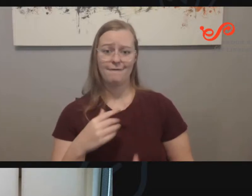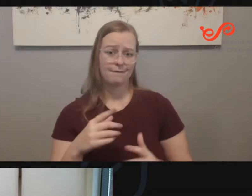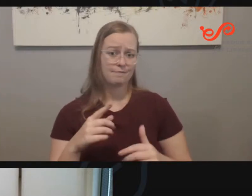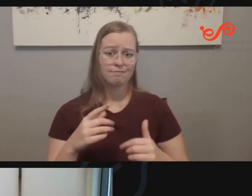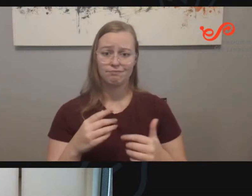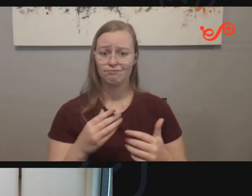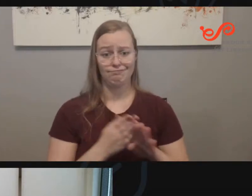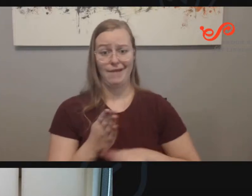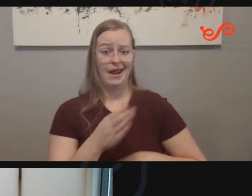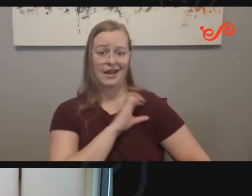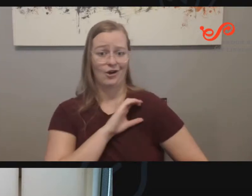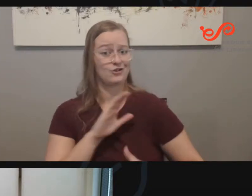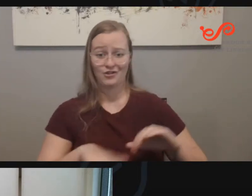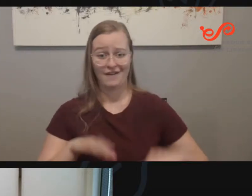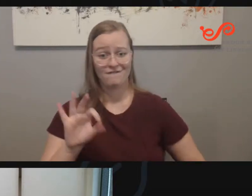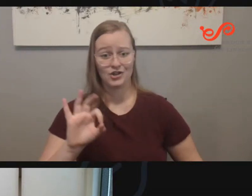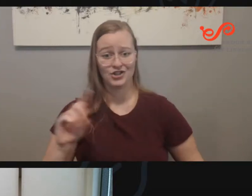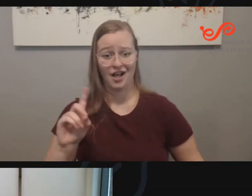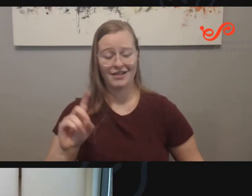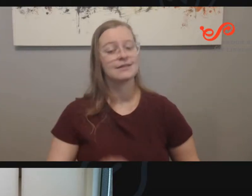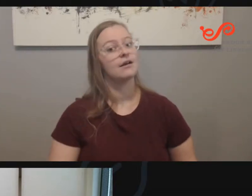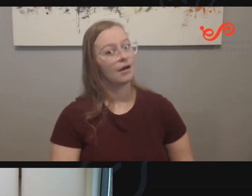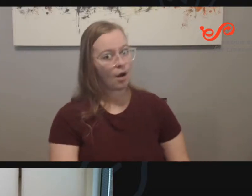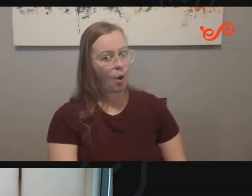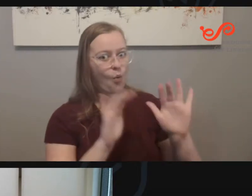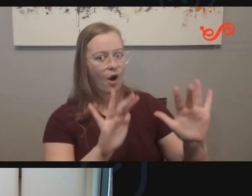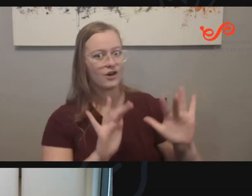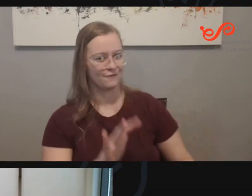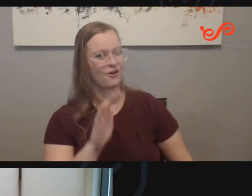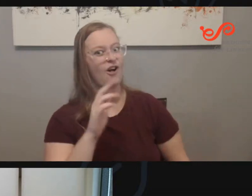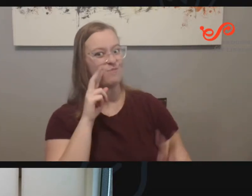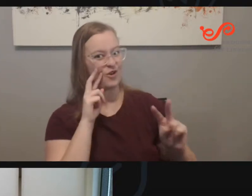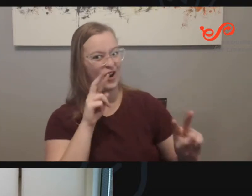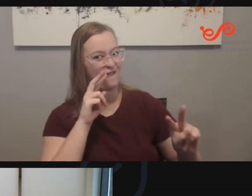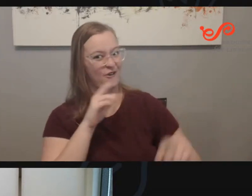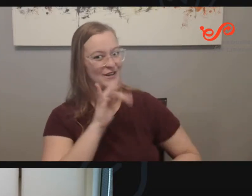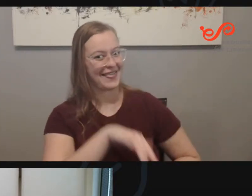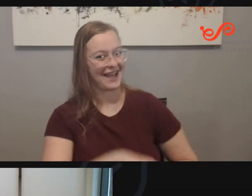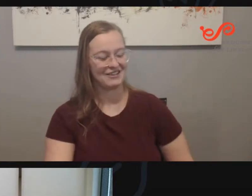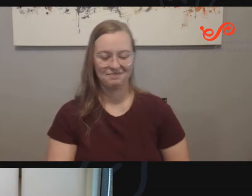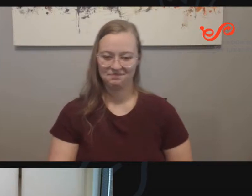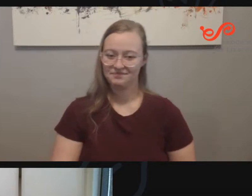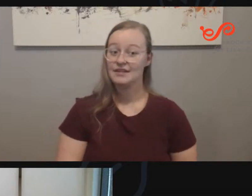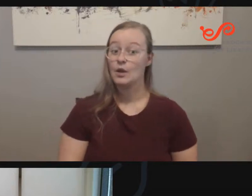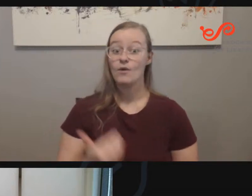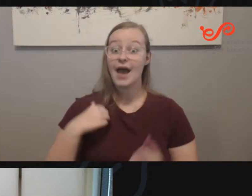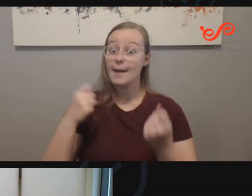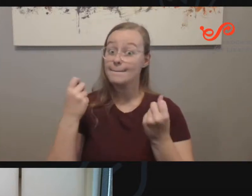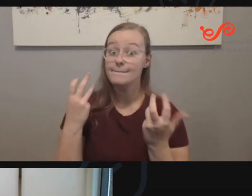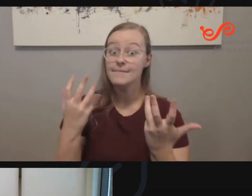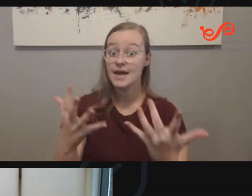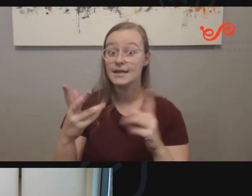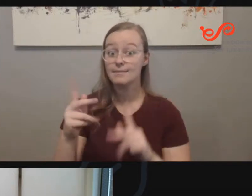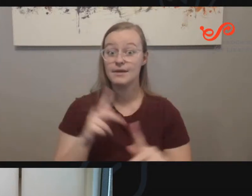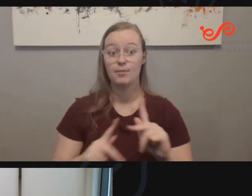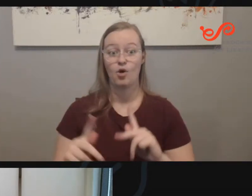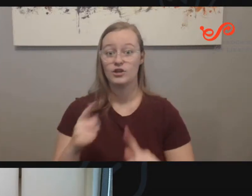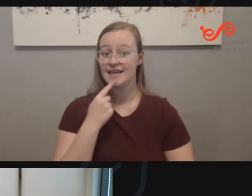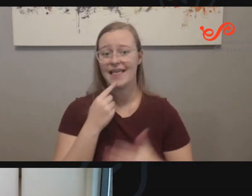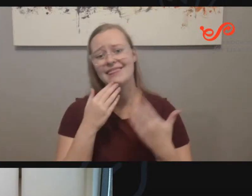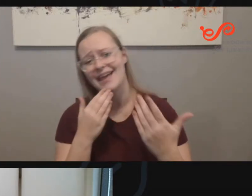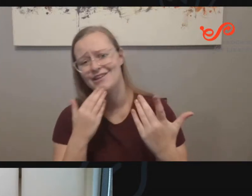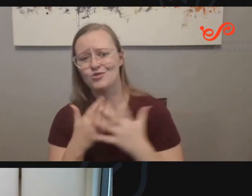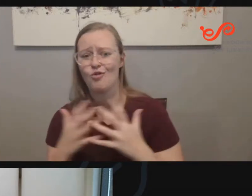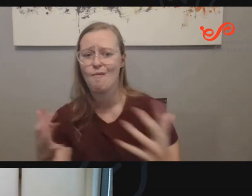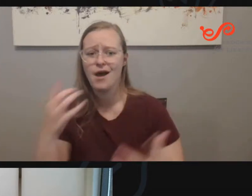Frederick Douglass. Wonderful, and we'll look out for that. We have had many people just say thank you so